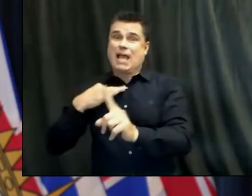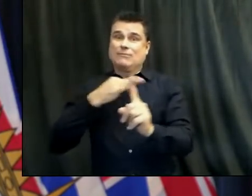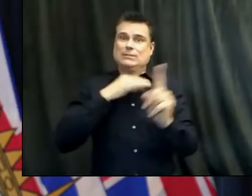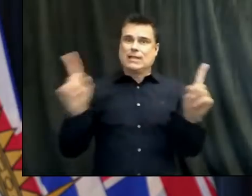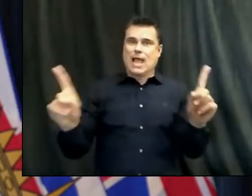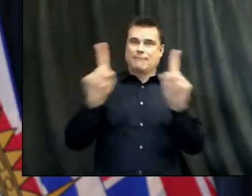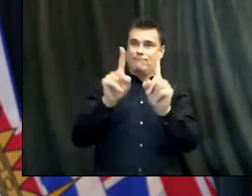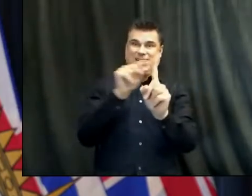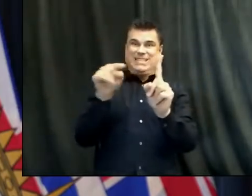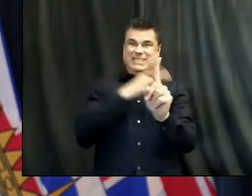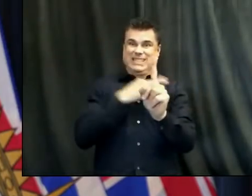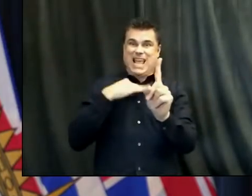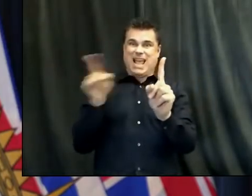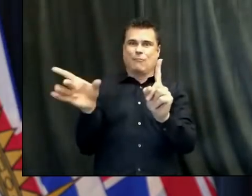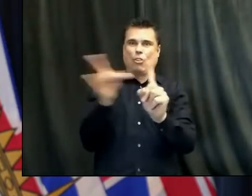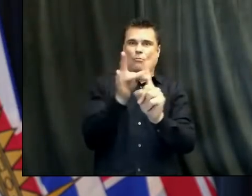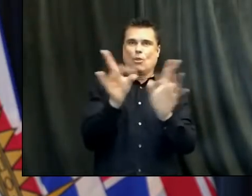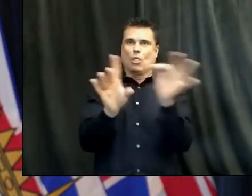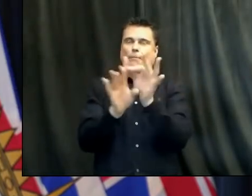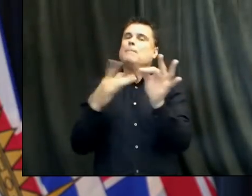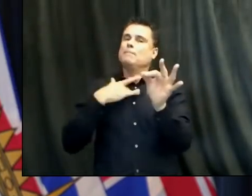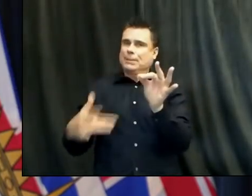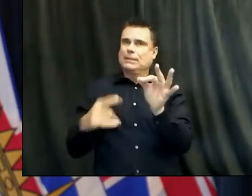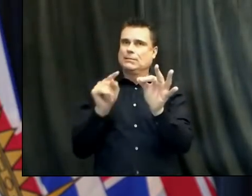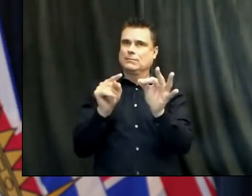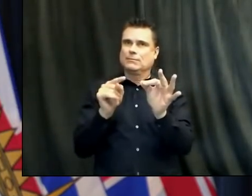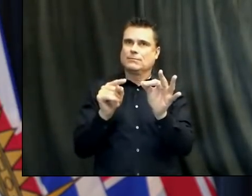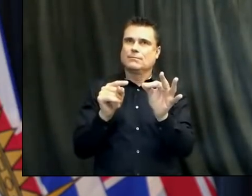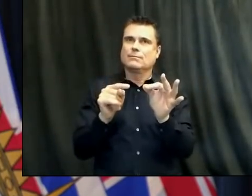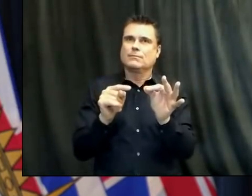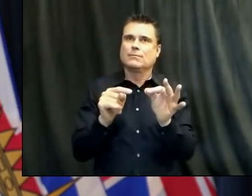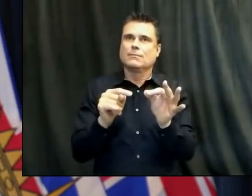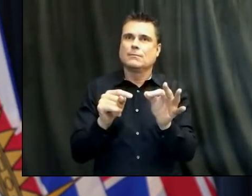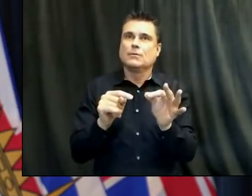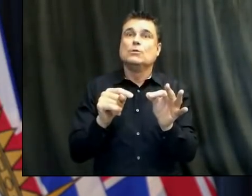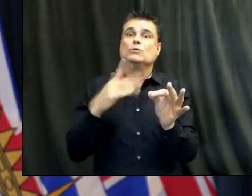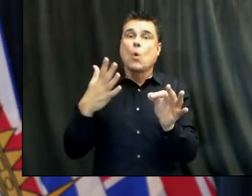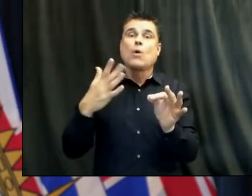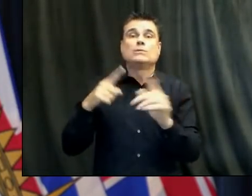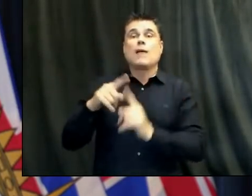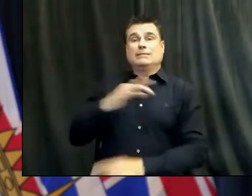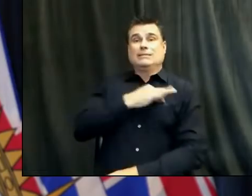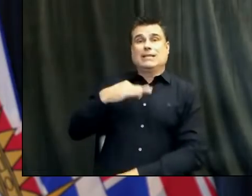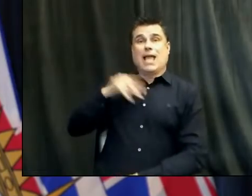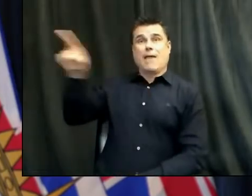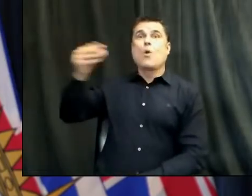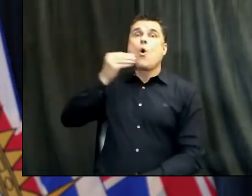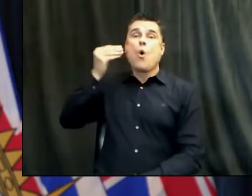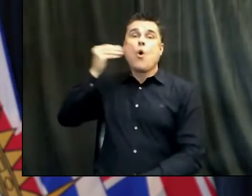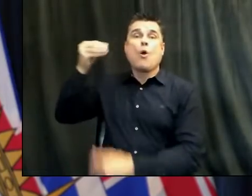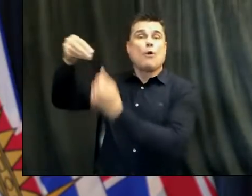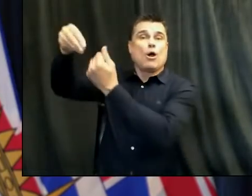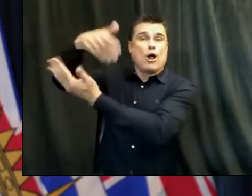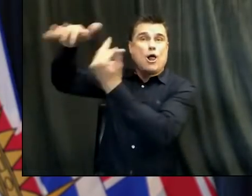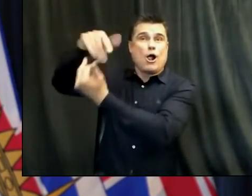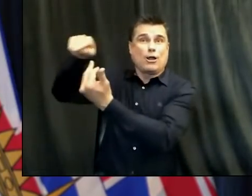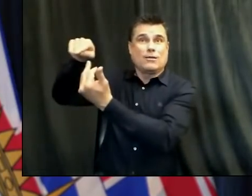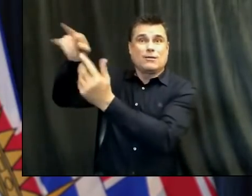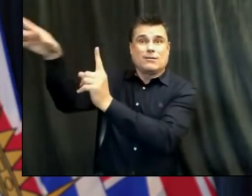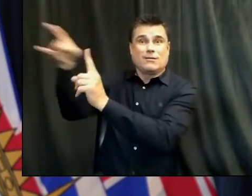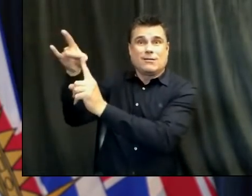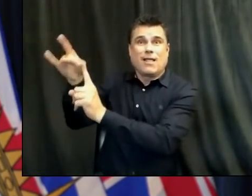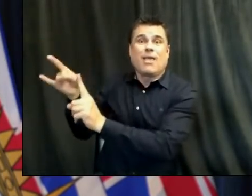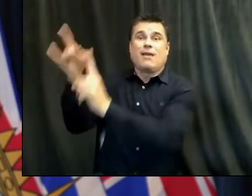that we bring that risk that we have in our home, in our community, with us to our workplace too. So now it is